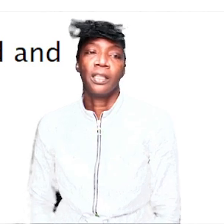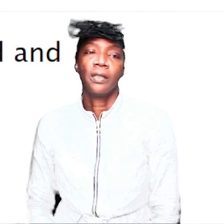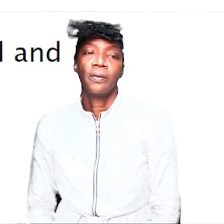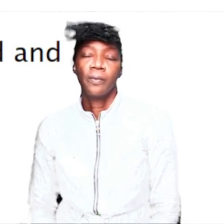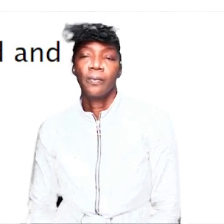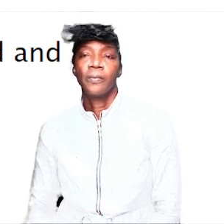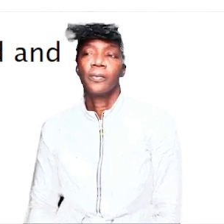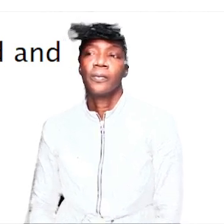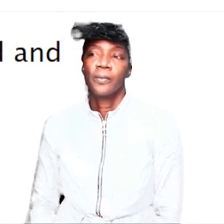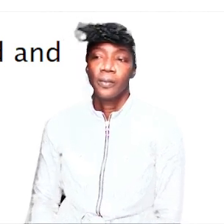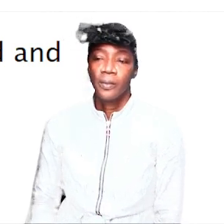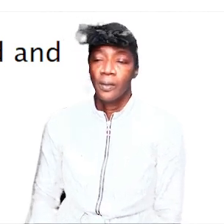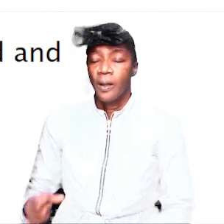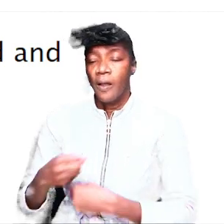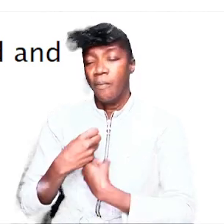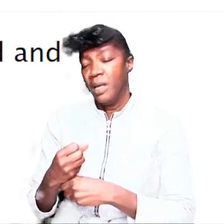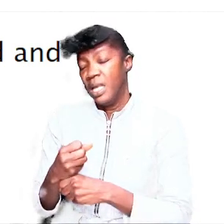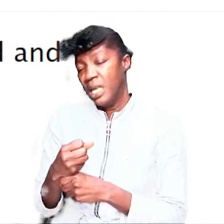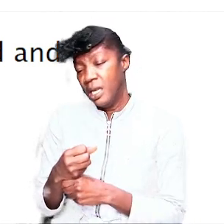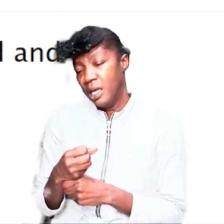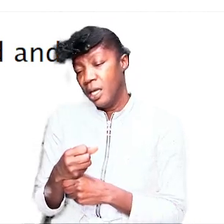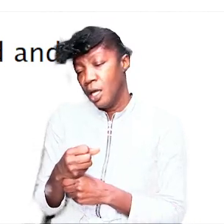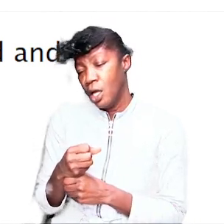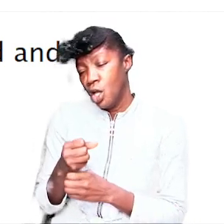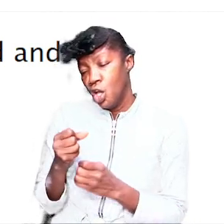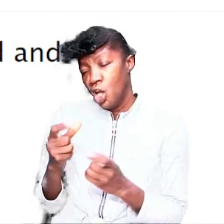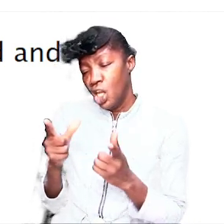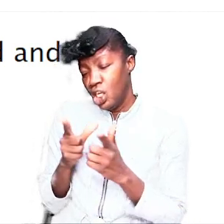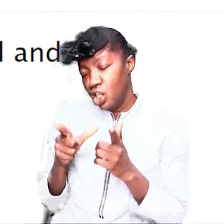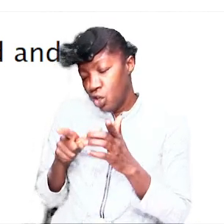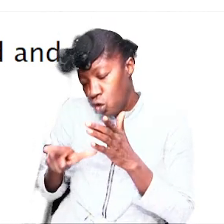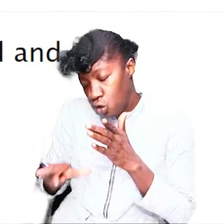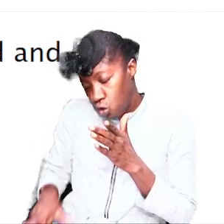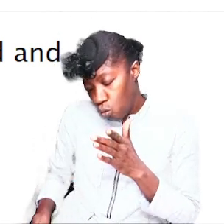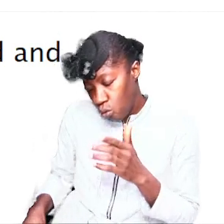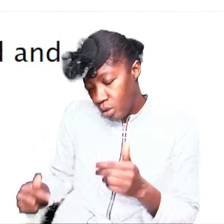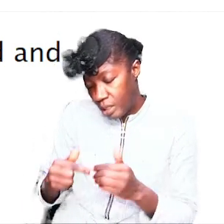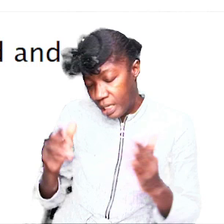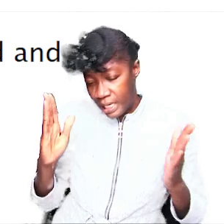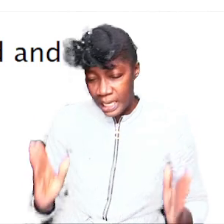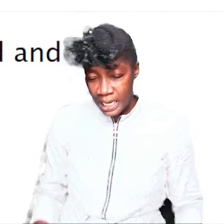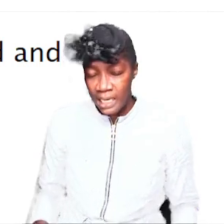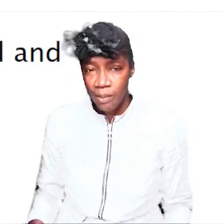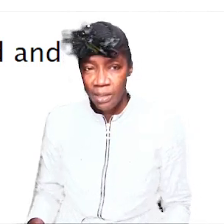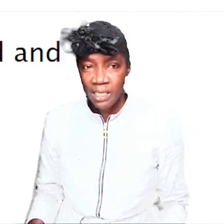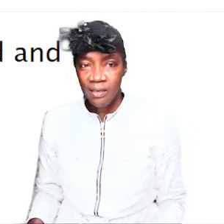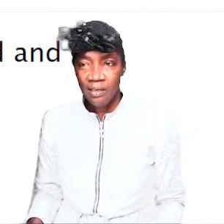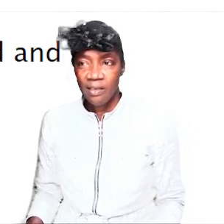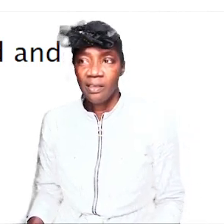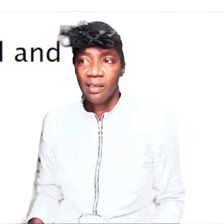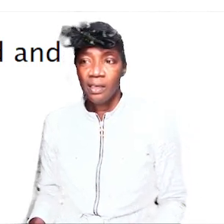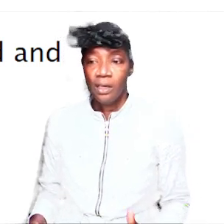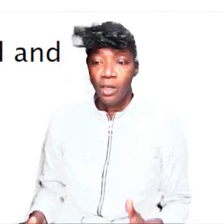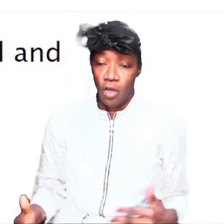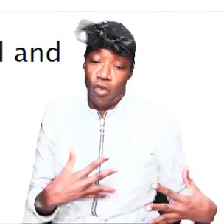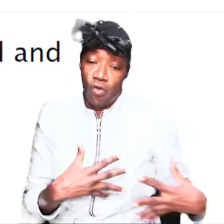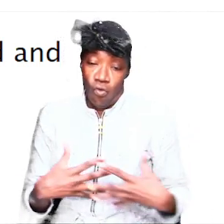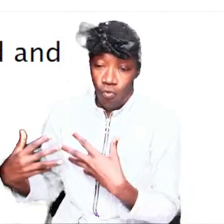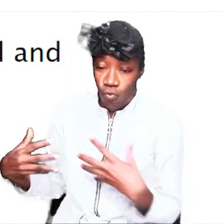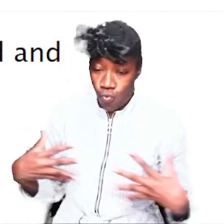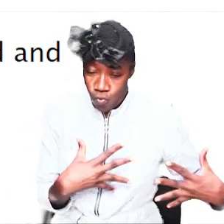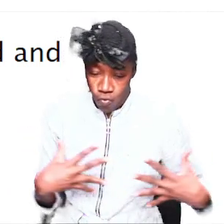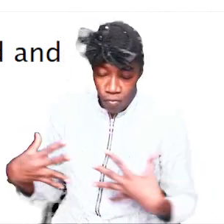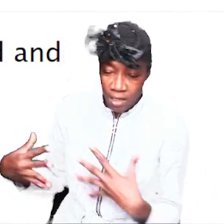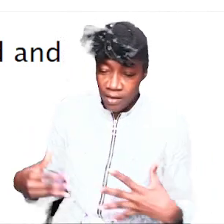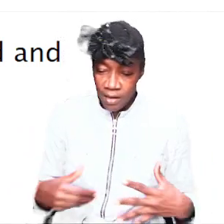We were made a little bit lower than our enemies. The Apostle Paul tells us that we wrestle not against flesh and